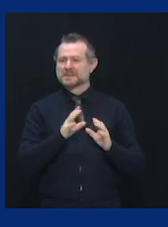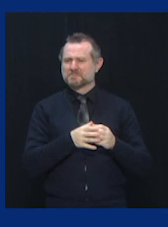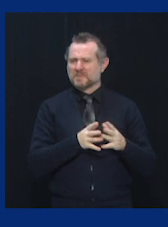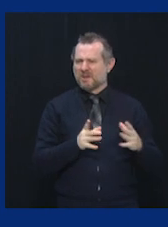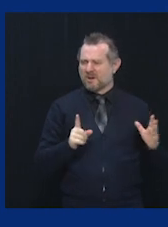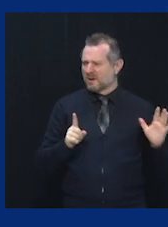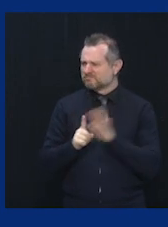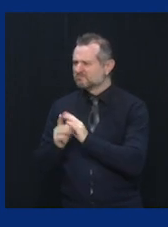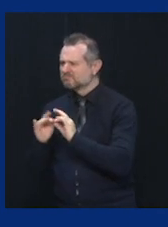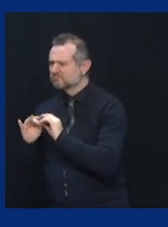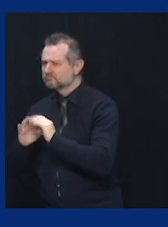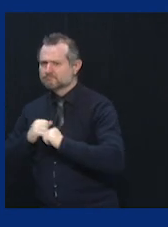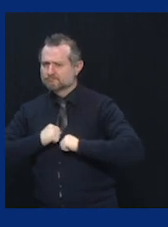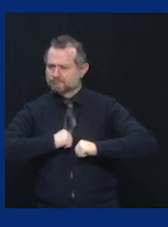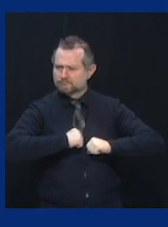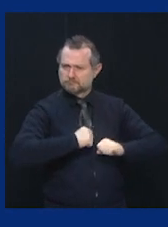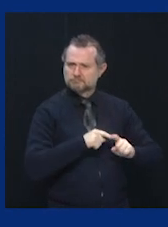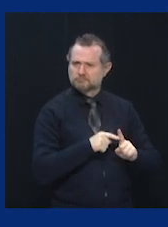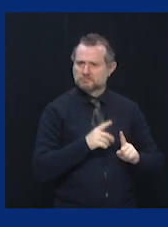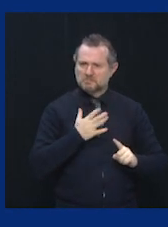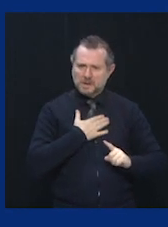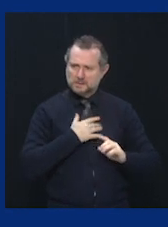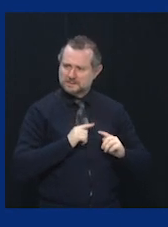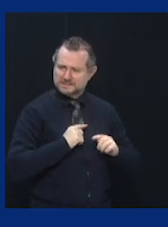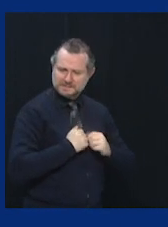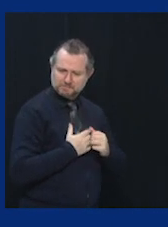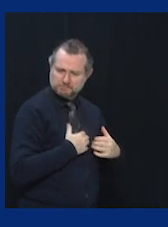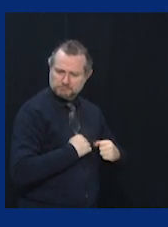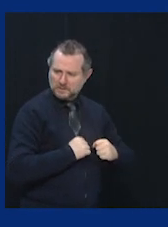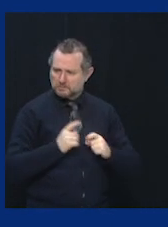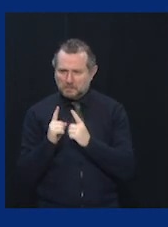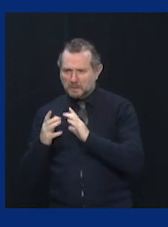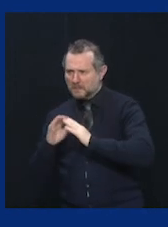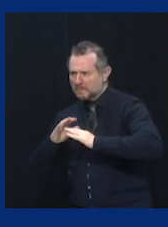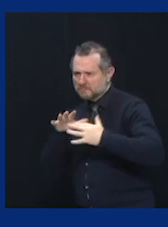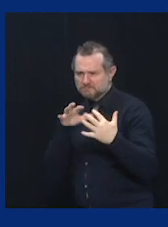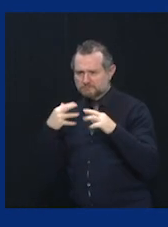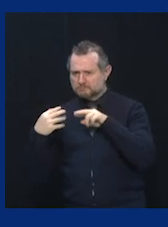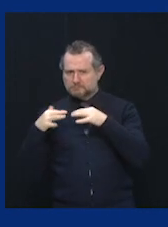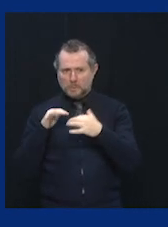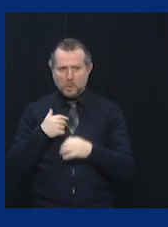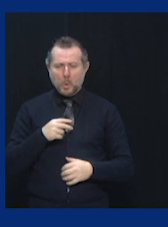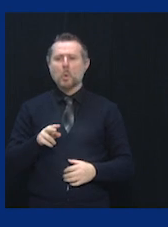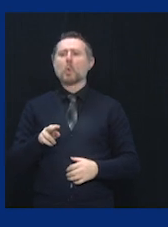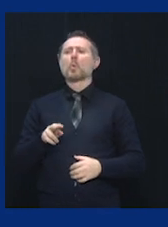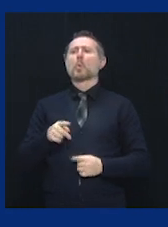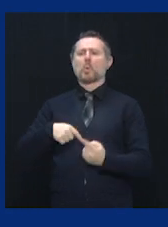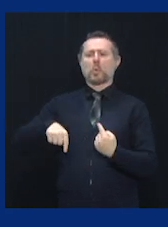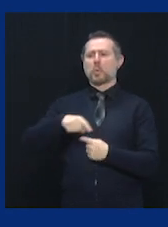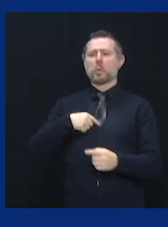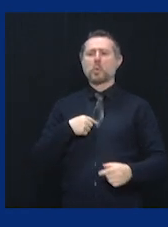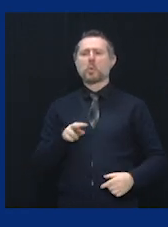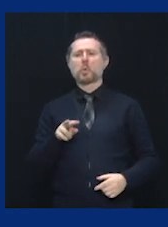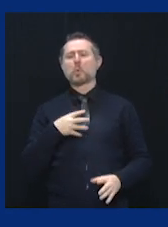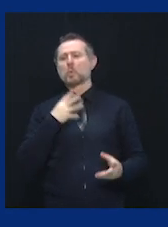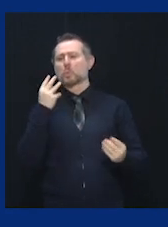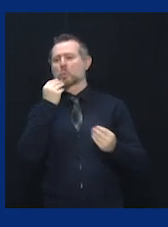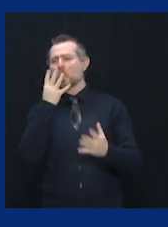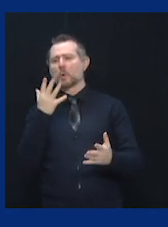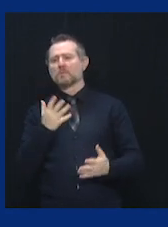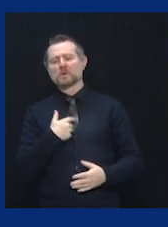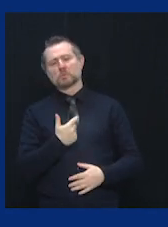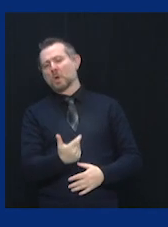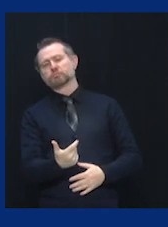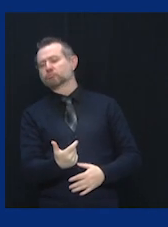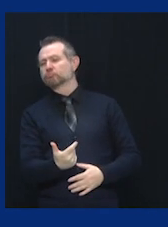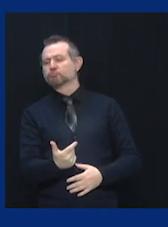together to protect each other and defend one another. And it was beautiful to watch. Yes, we would have liked to